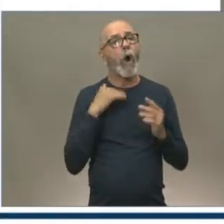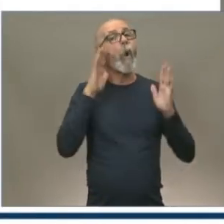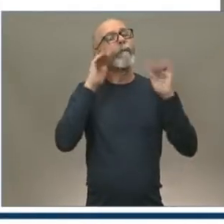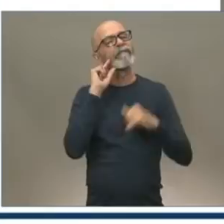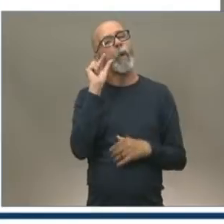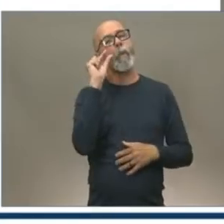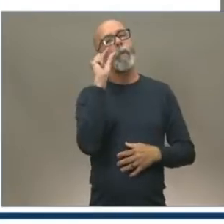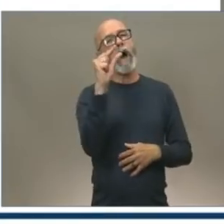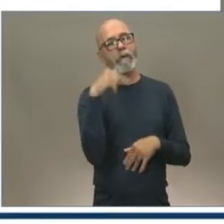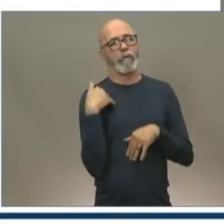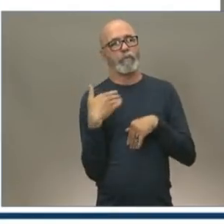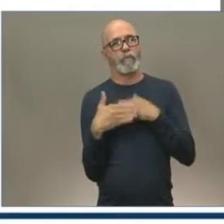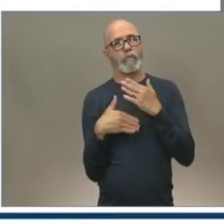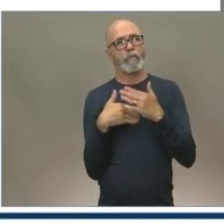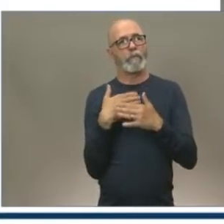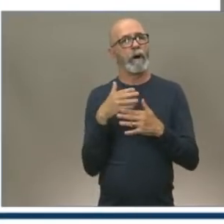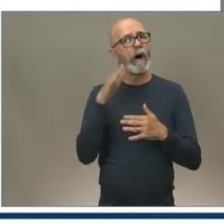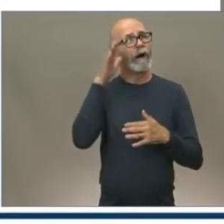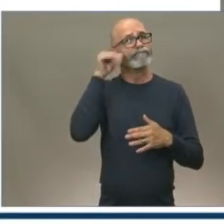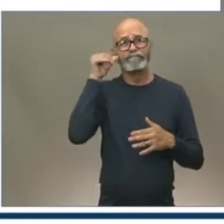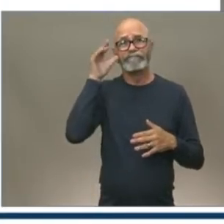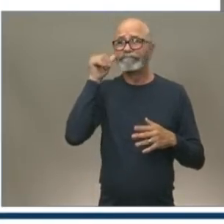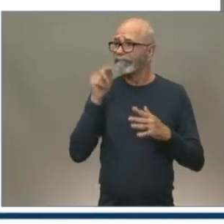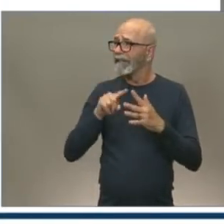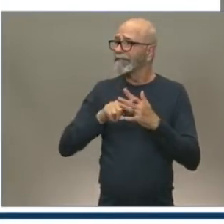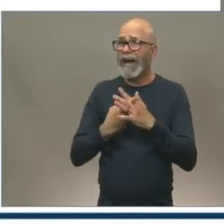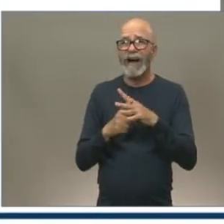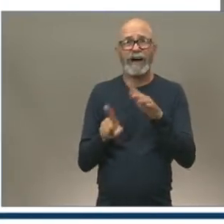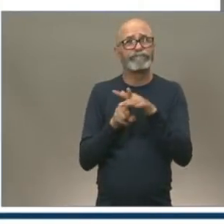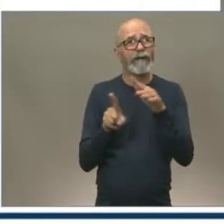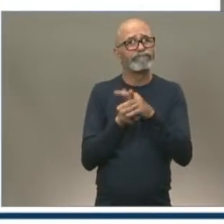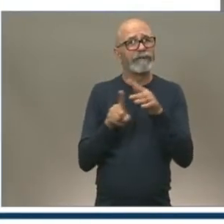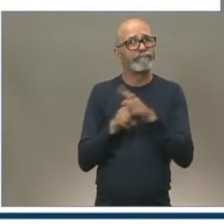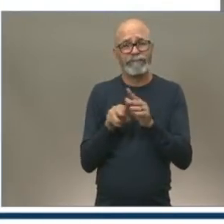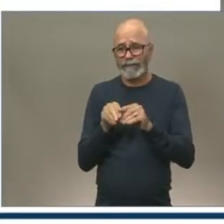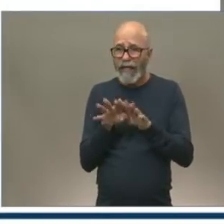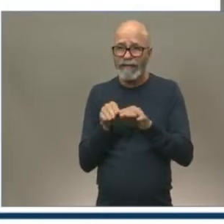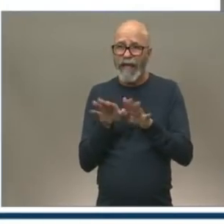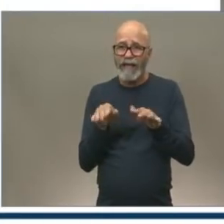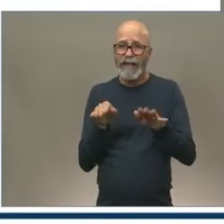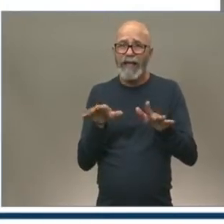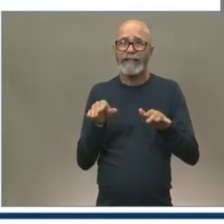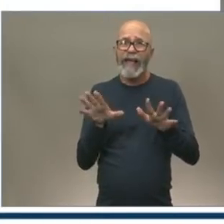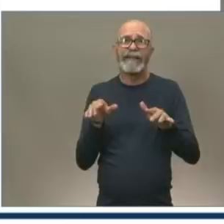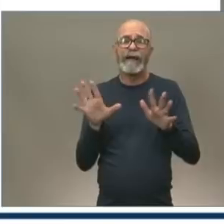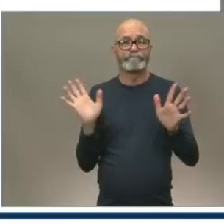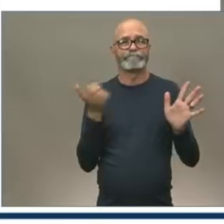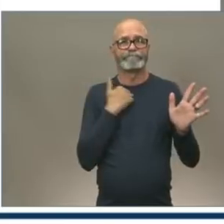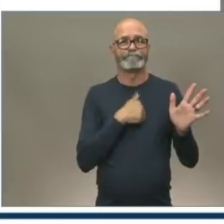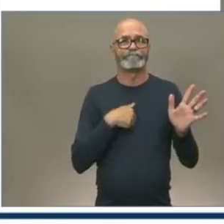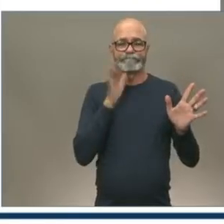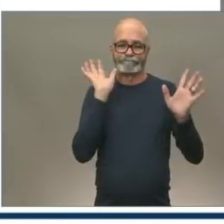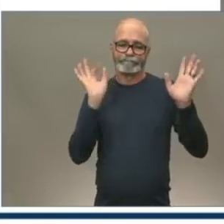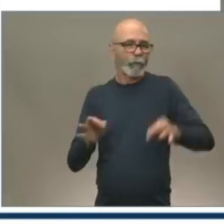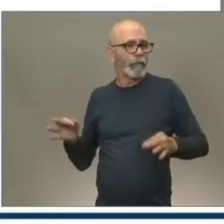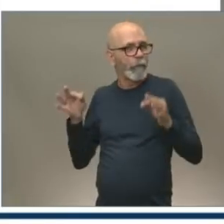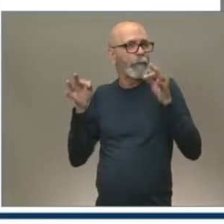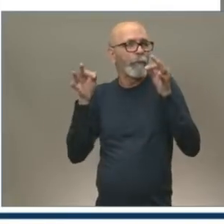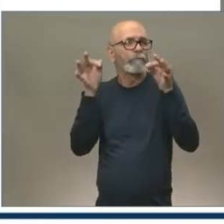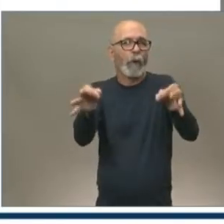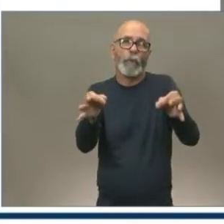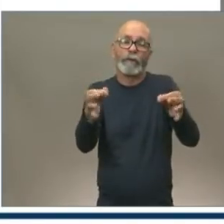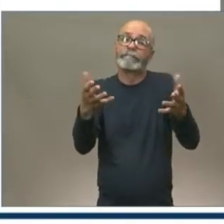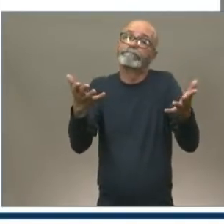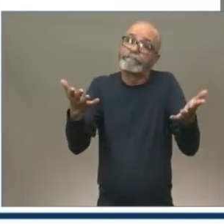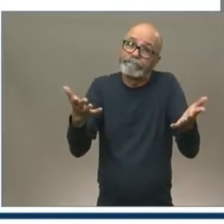to extend them if necessary. So along with the increased travel cases, we now have several small clusters